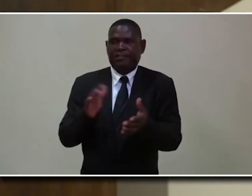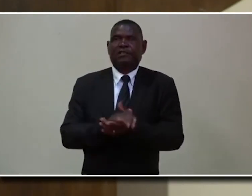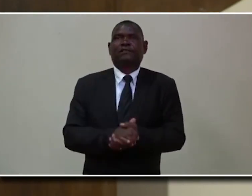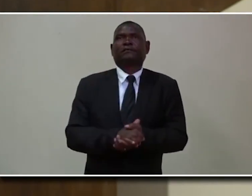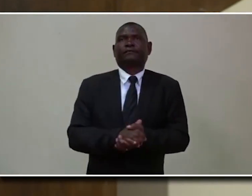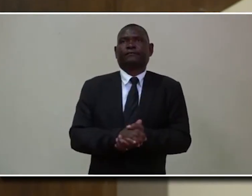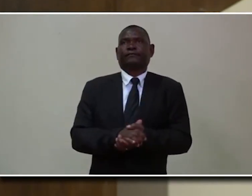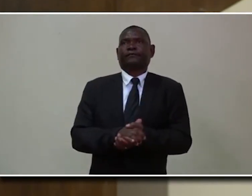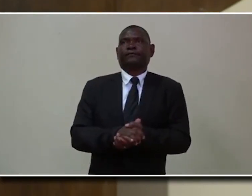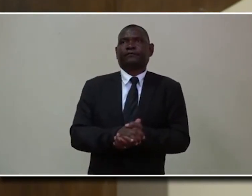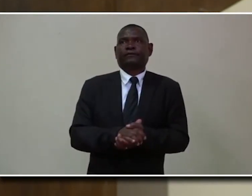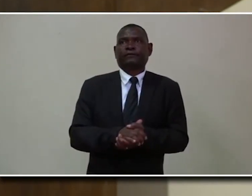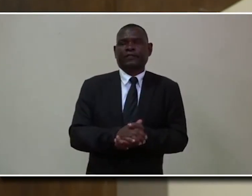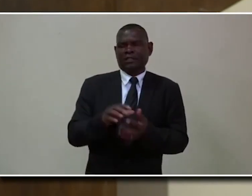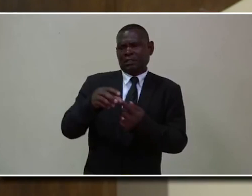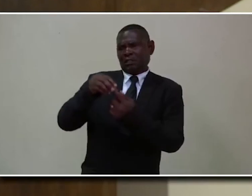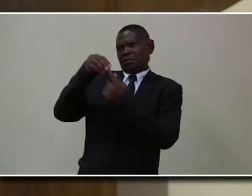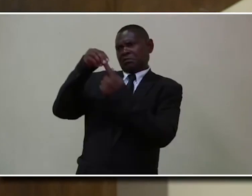A special word has been given to us.